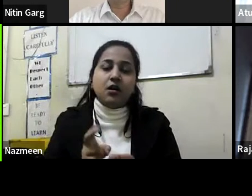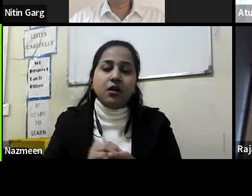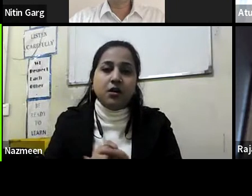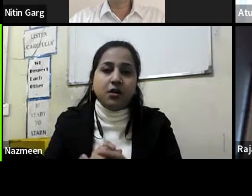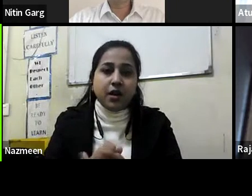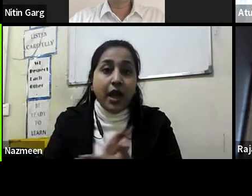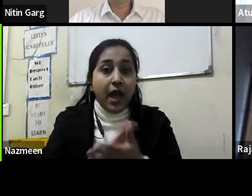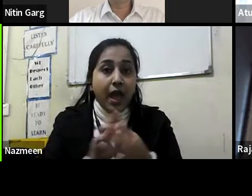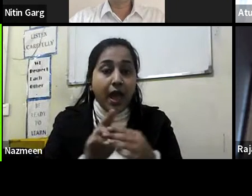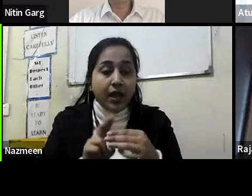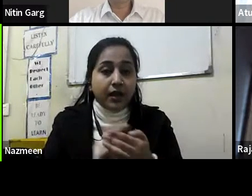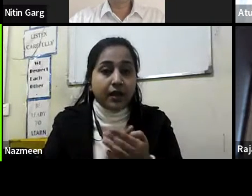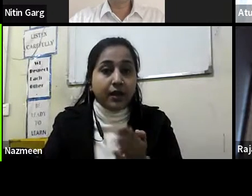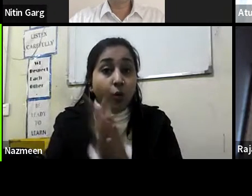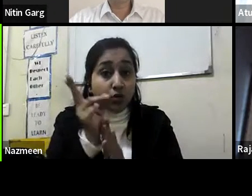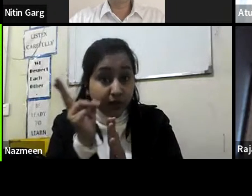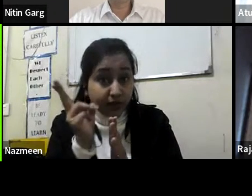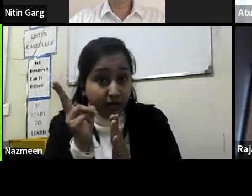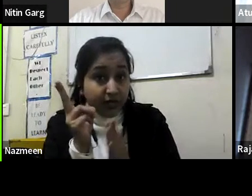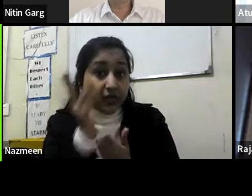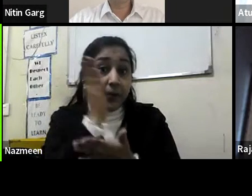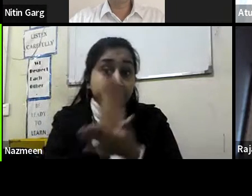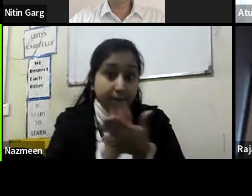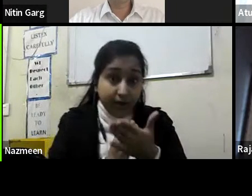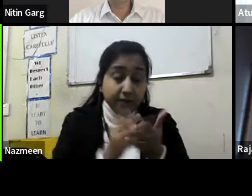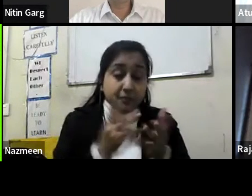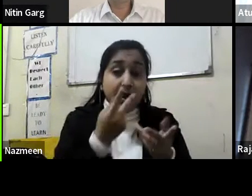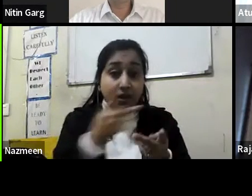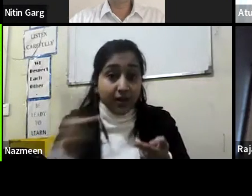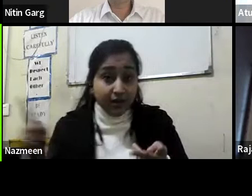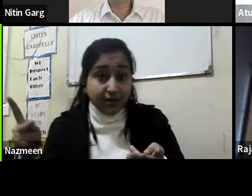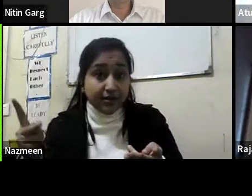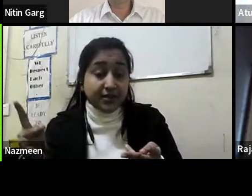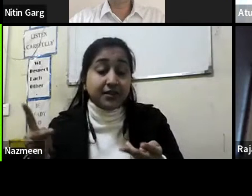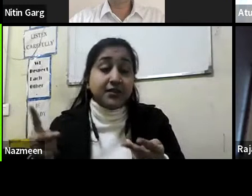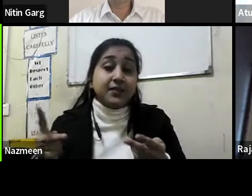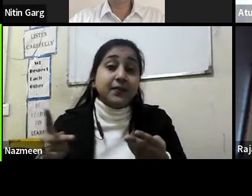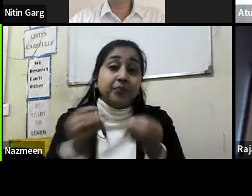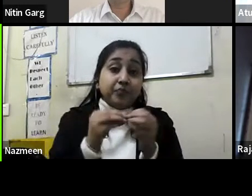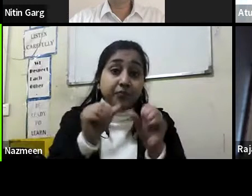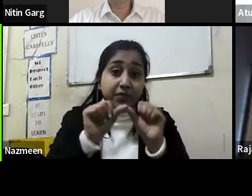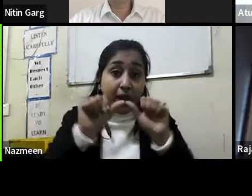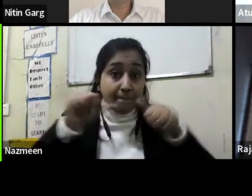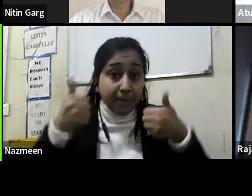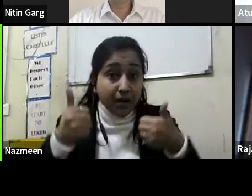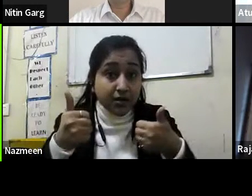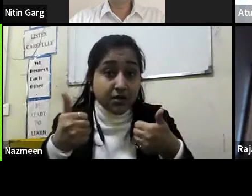of that sector. A lot of Sarthak graduates work in this sector.